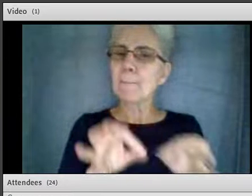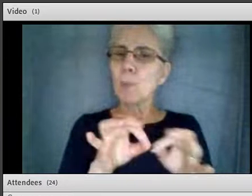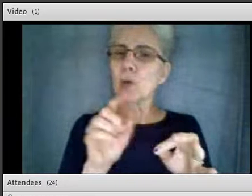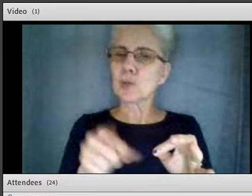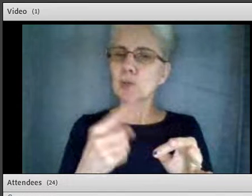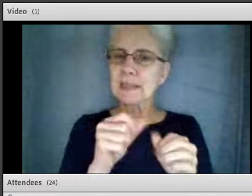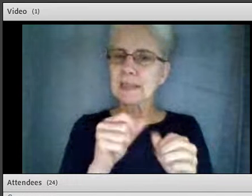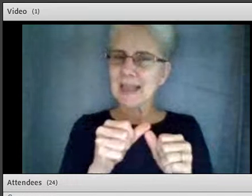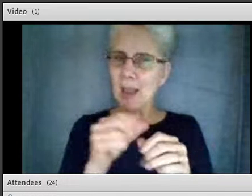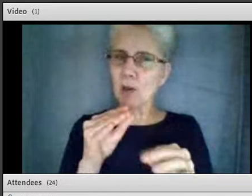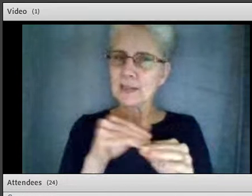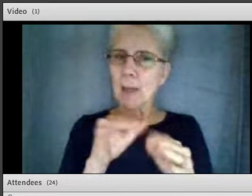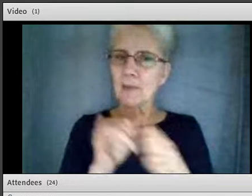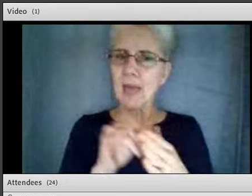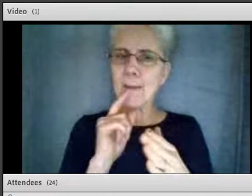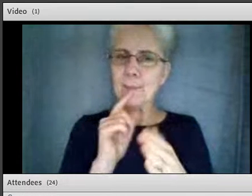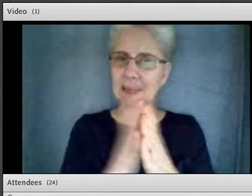with it.